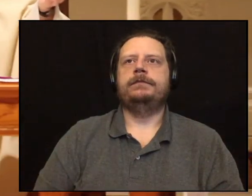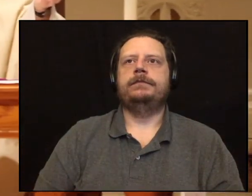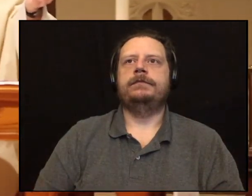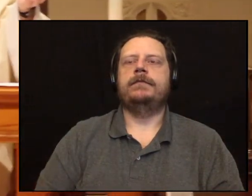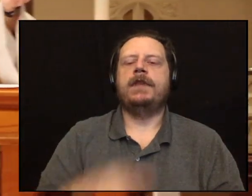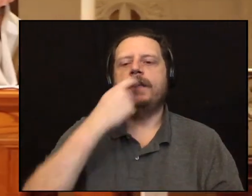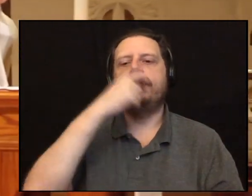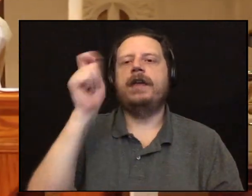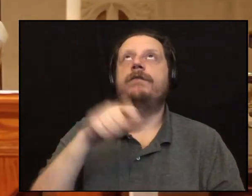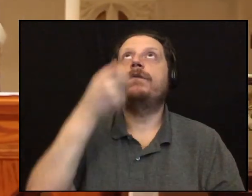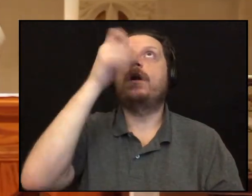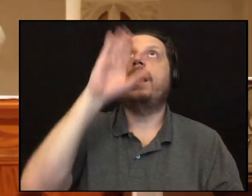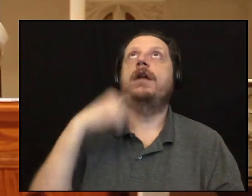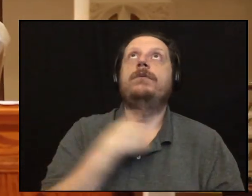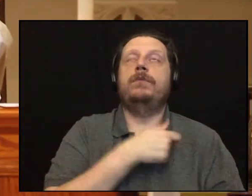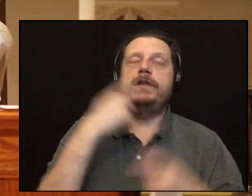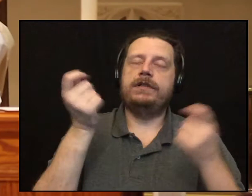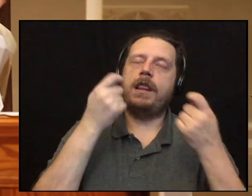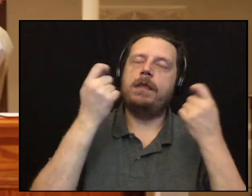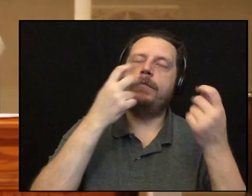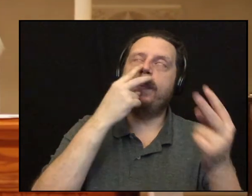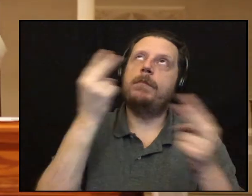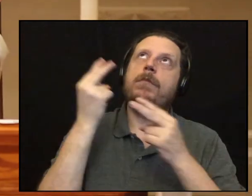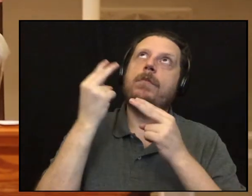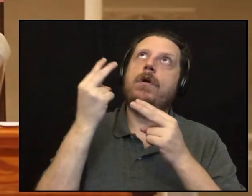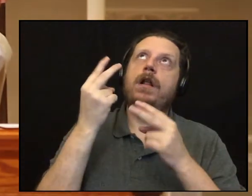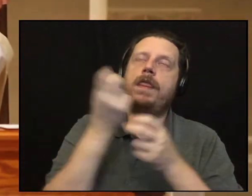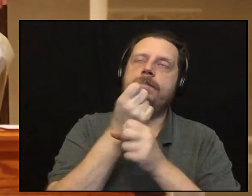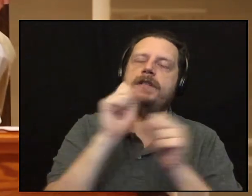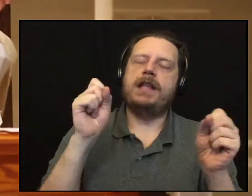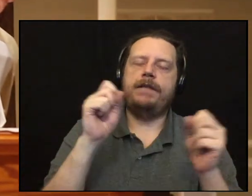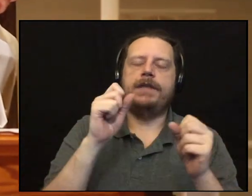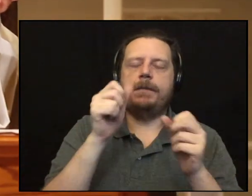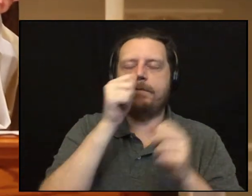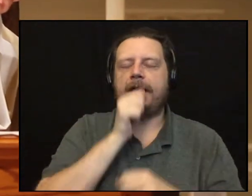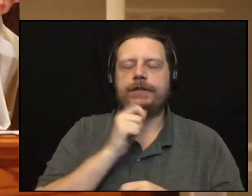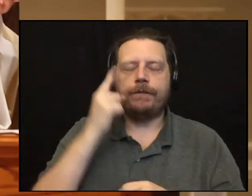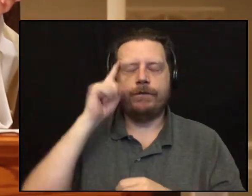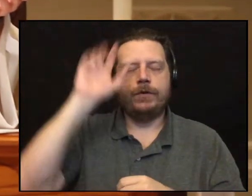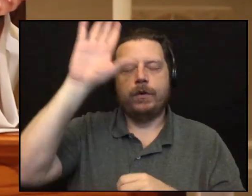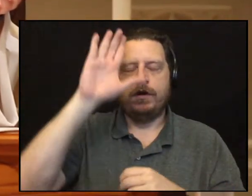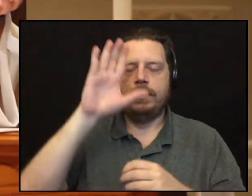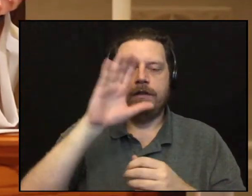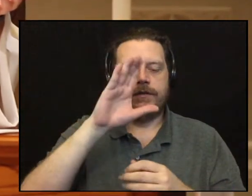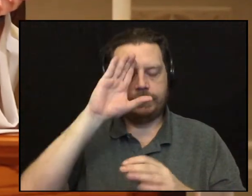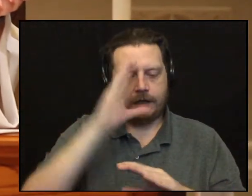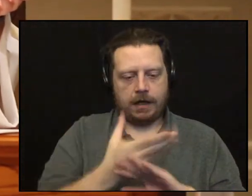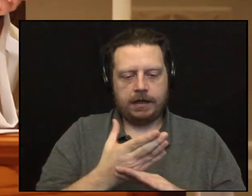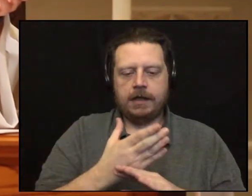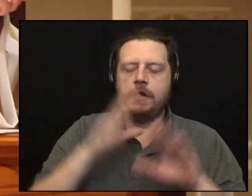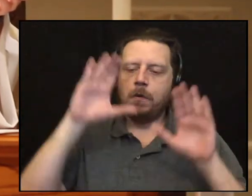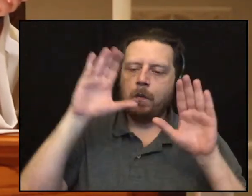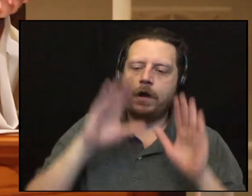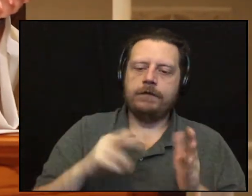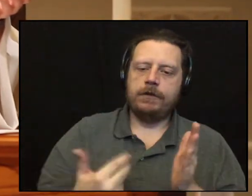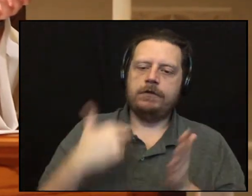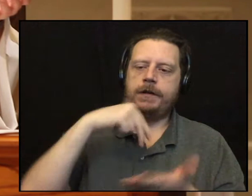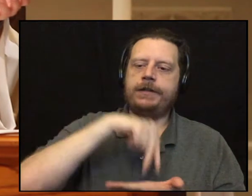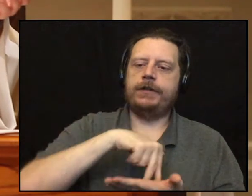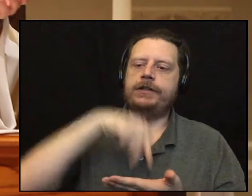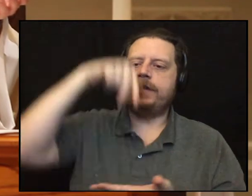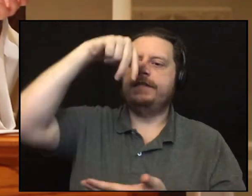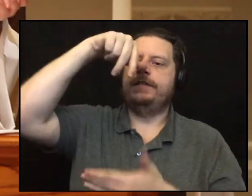therefore, O God, as we celebrate the memorial of the saving passion of your Son, his wondrous resurrection and ascension into